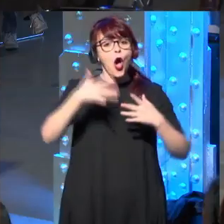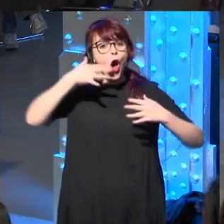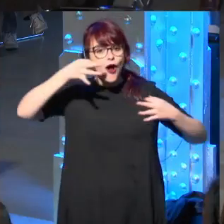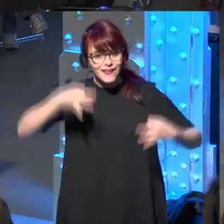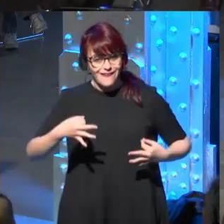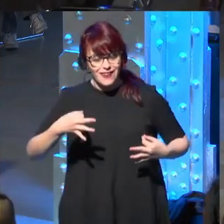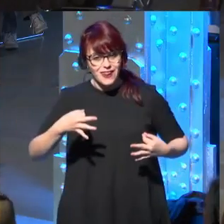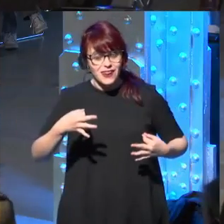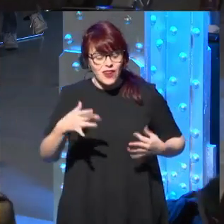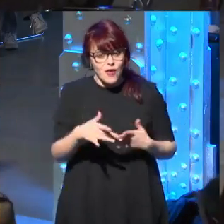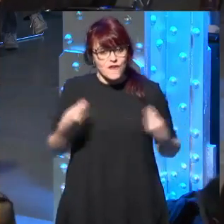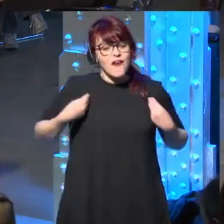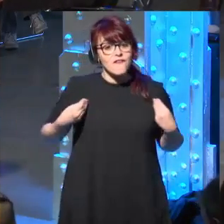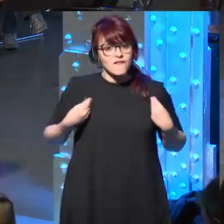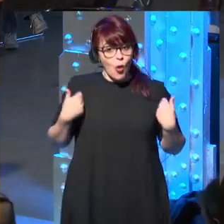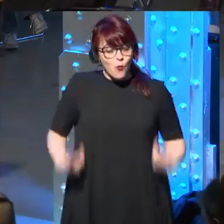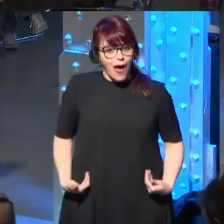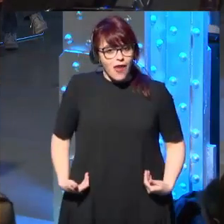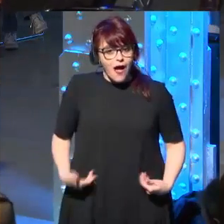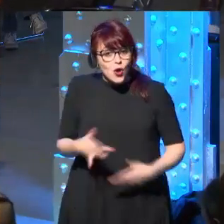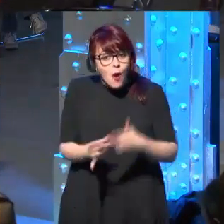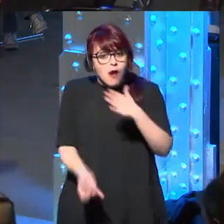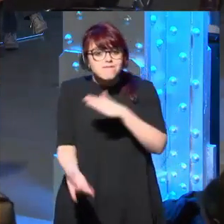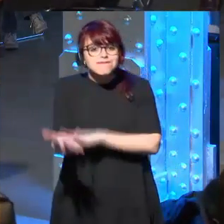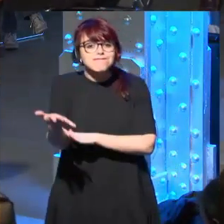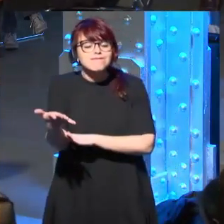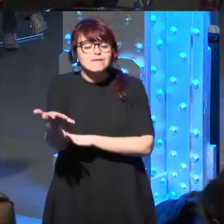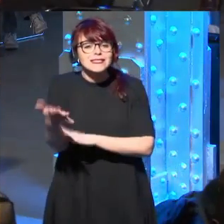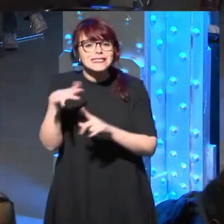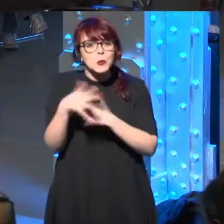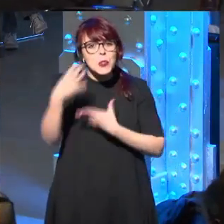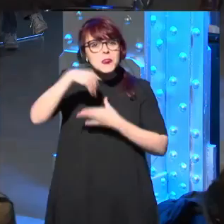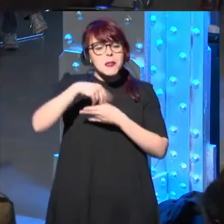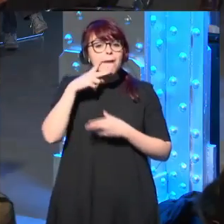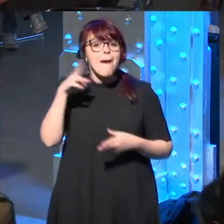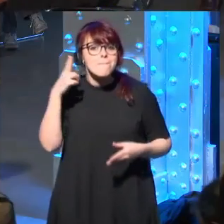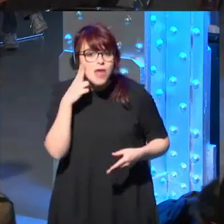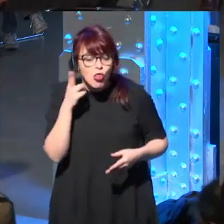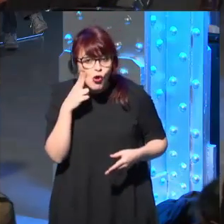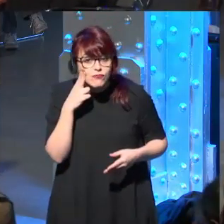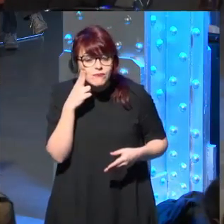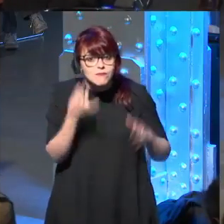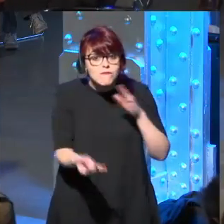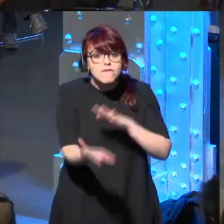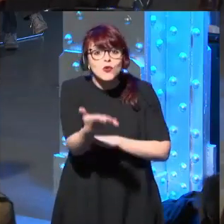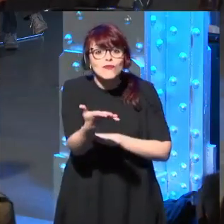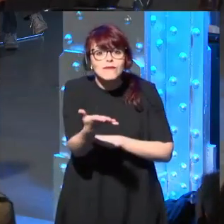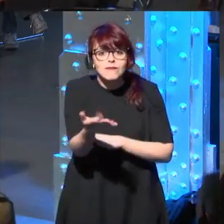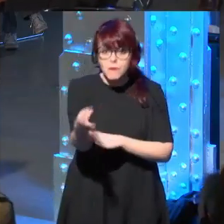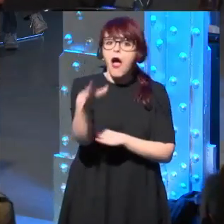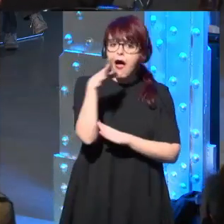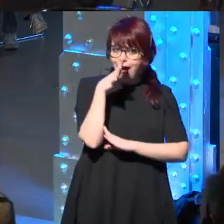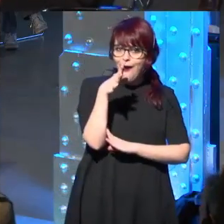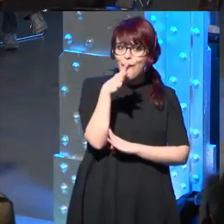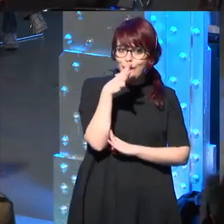the origin and the source of human life, the fear, the origin, the